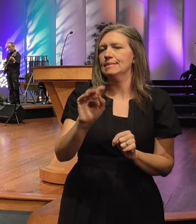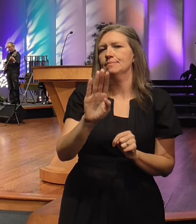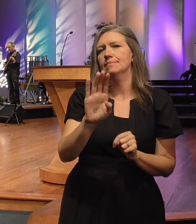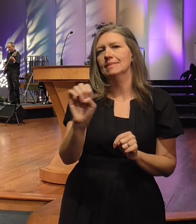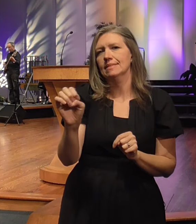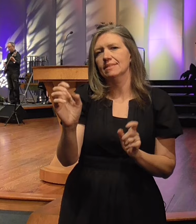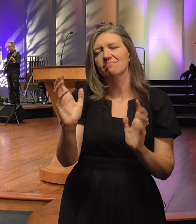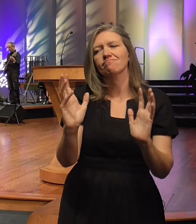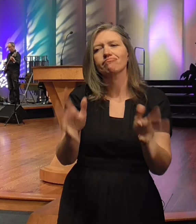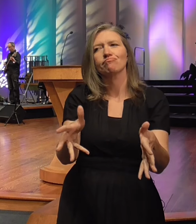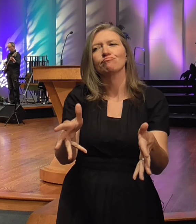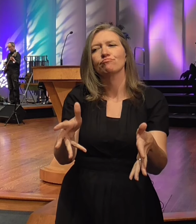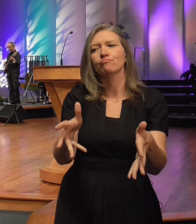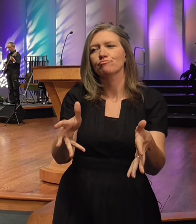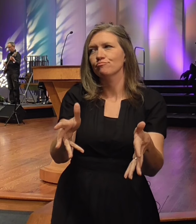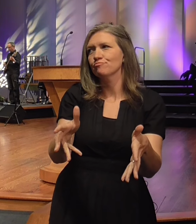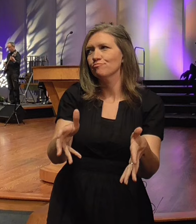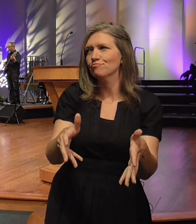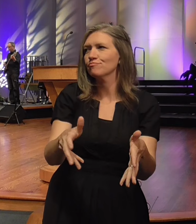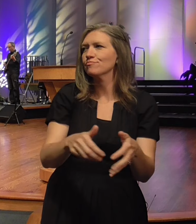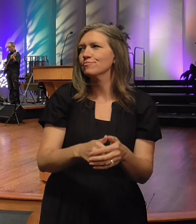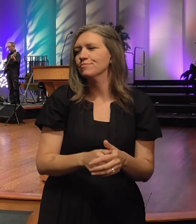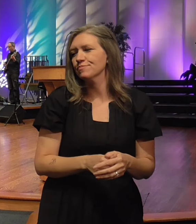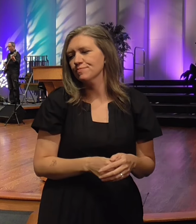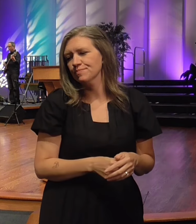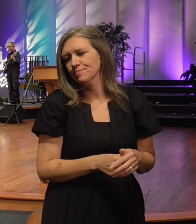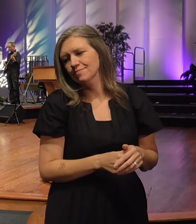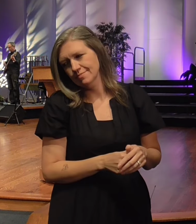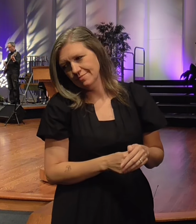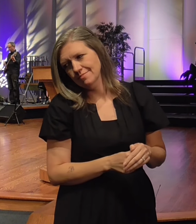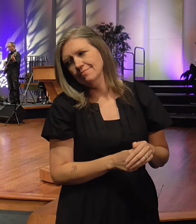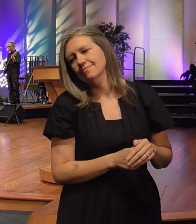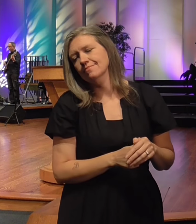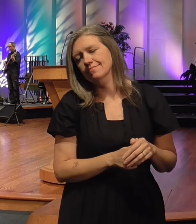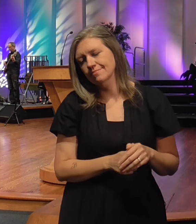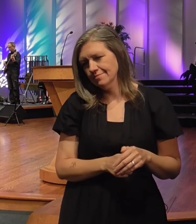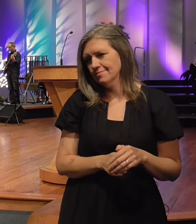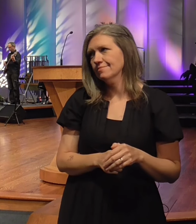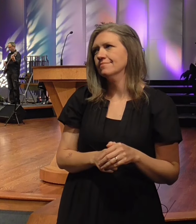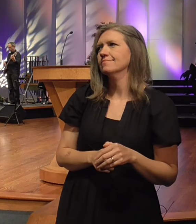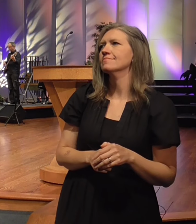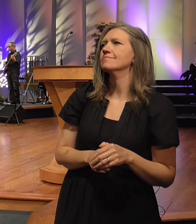Whisper words of wisdom, let it